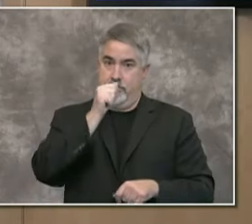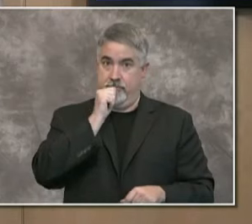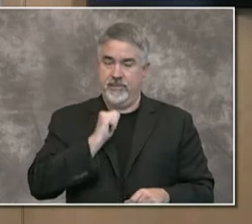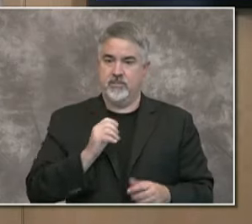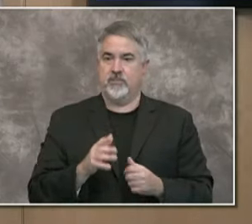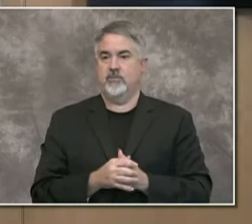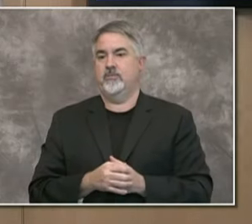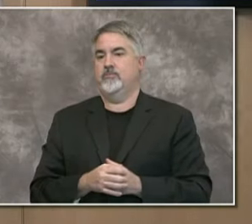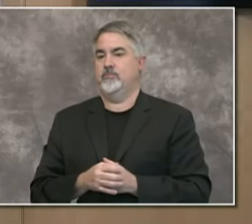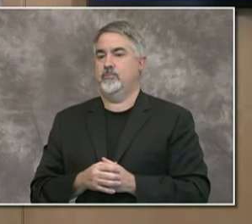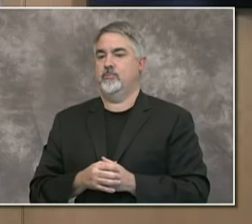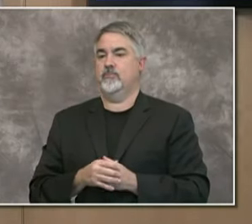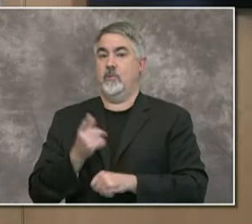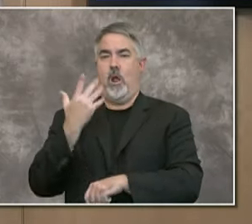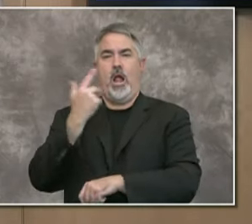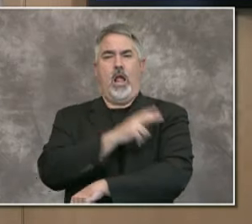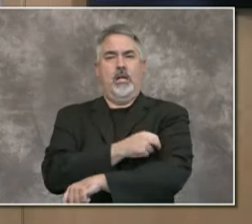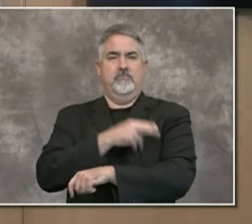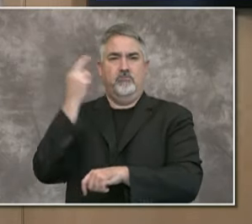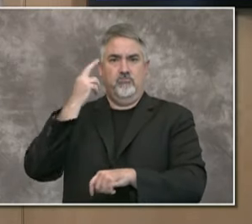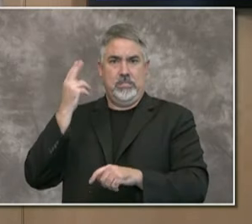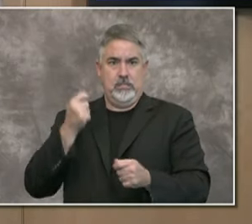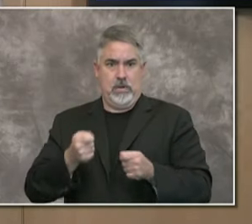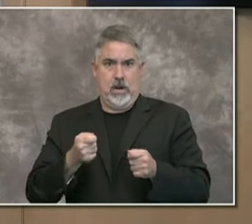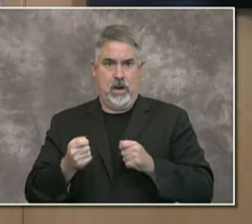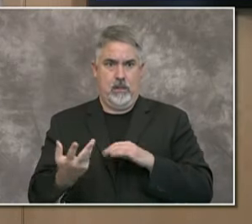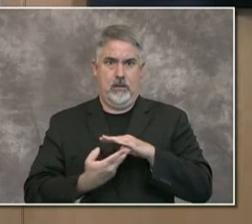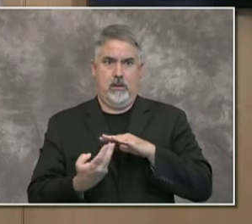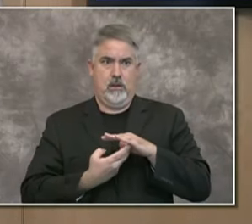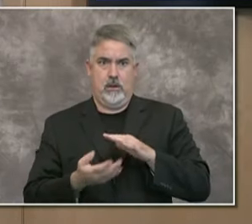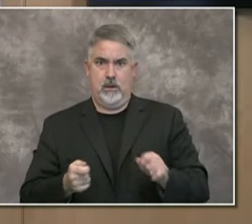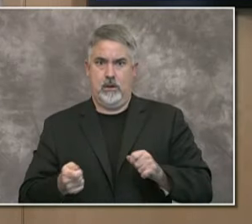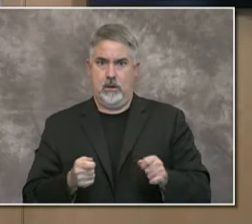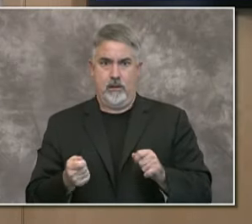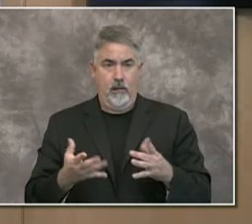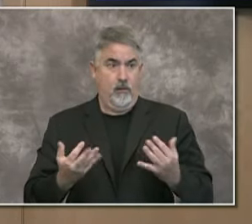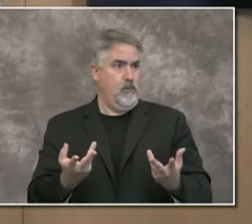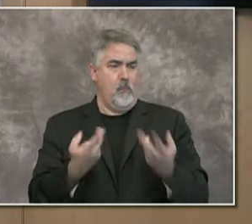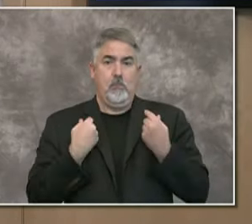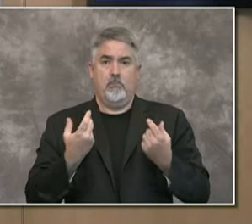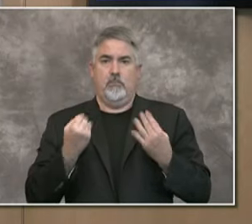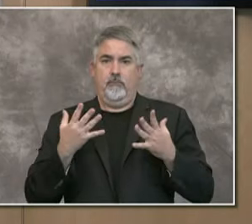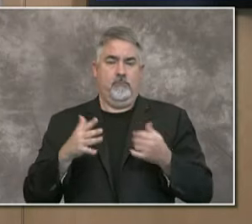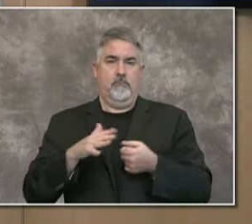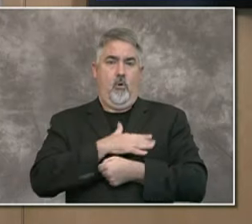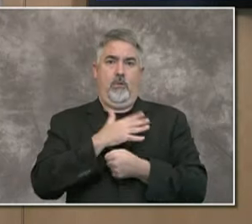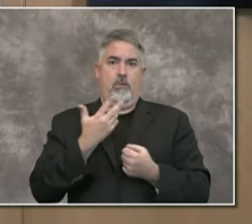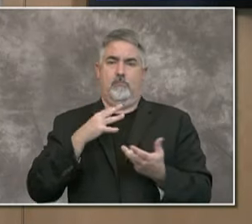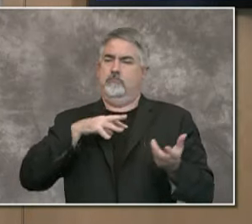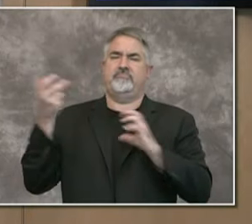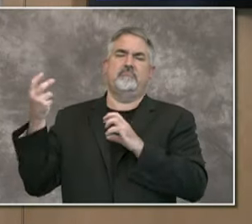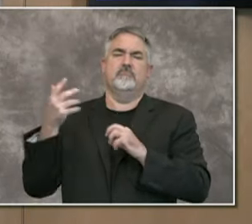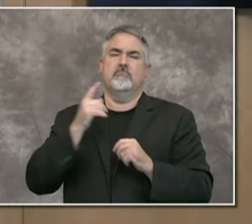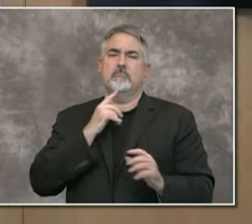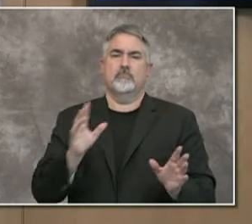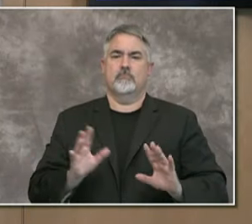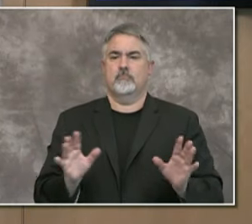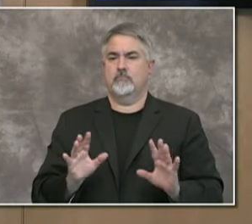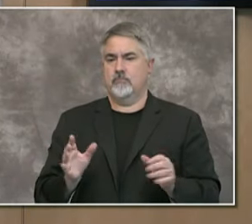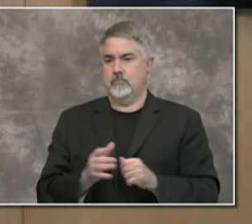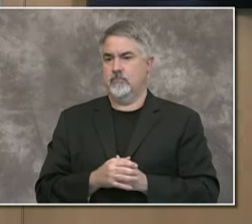put us in a position to begin the process of a return to normalcy sooner. And so what we don't want is anyone in the public